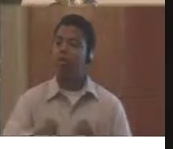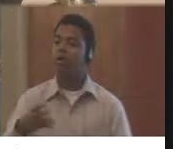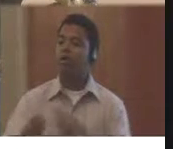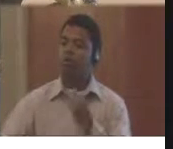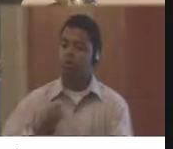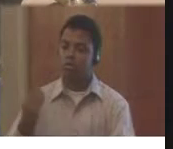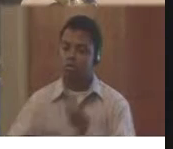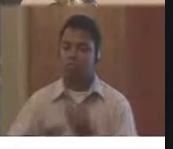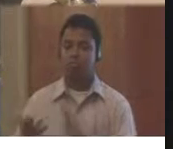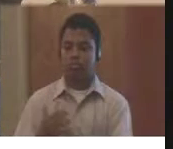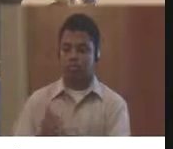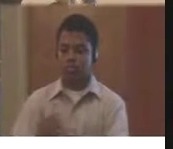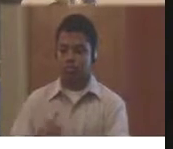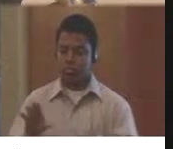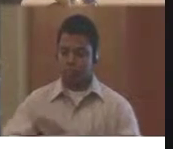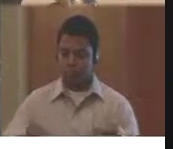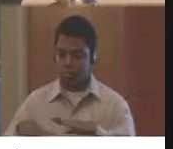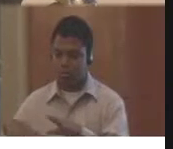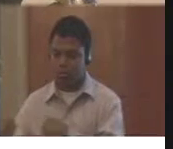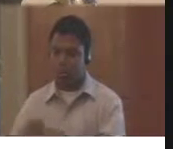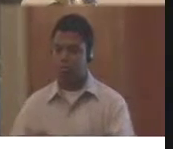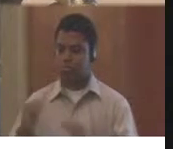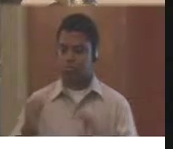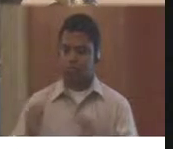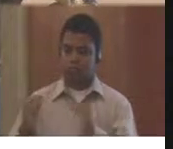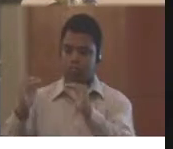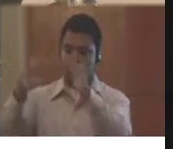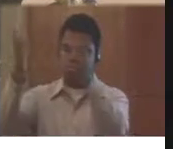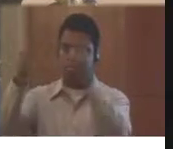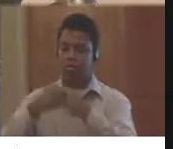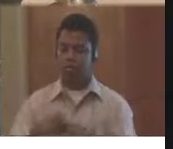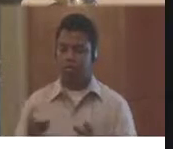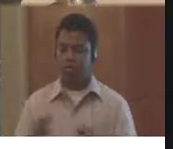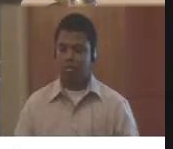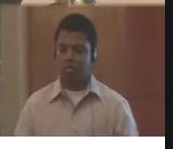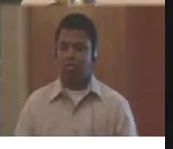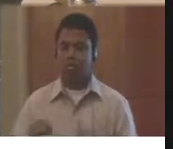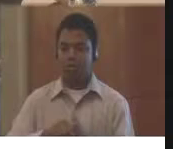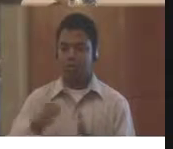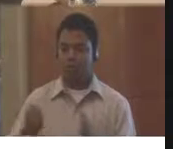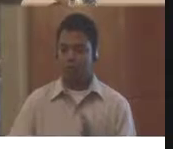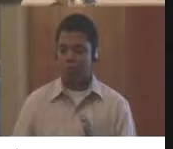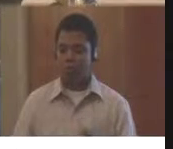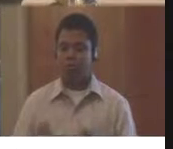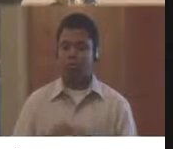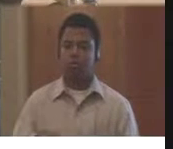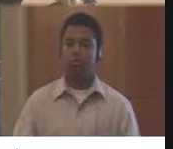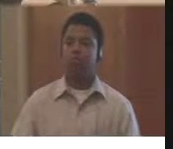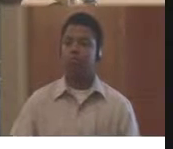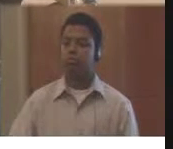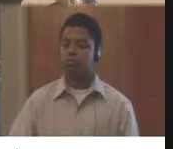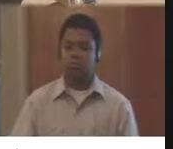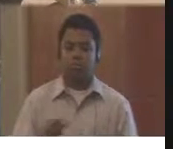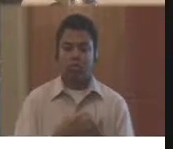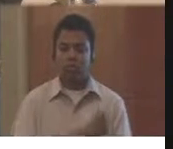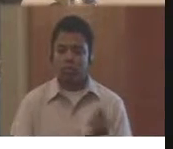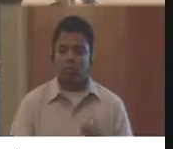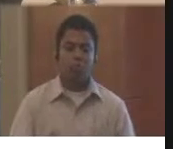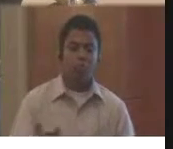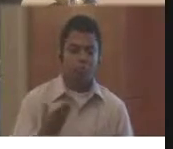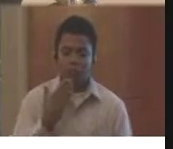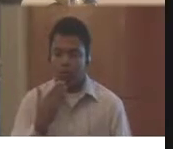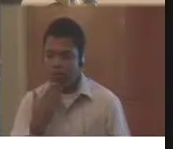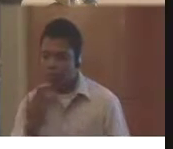improved coordination capacities at all levels, including legal aspects, resource mobilization, and management of technological